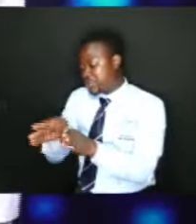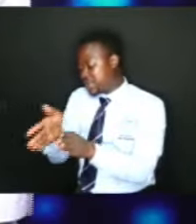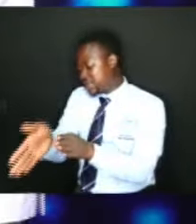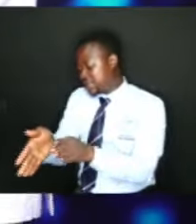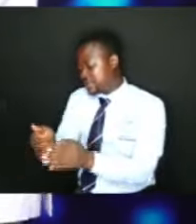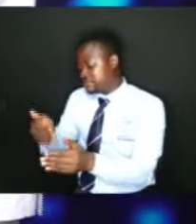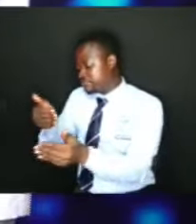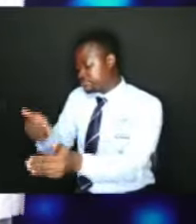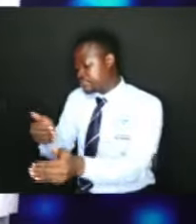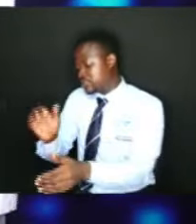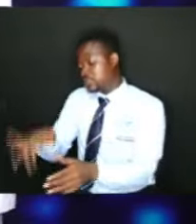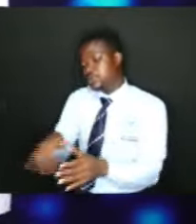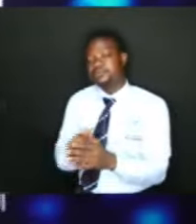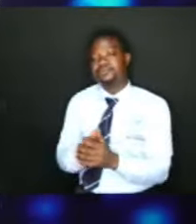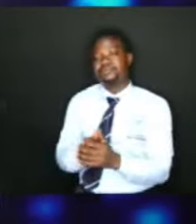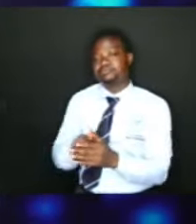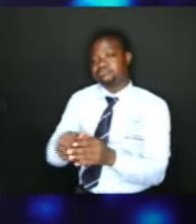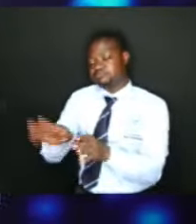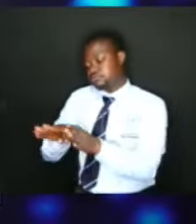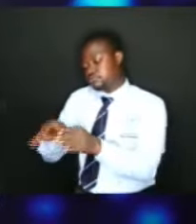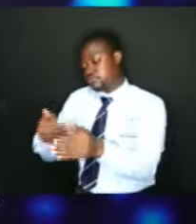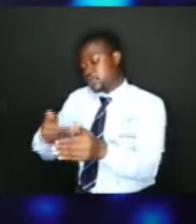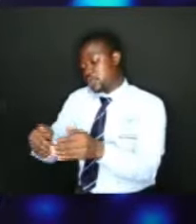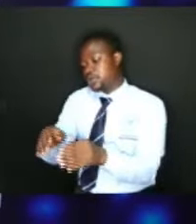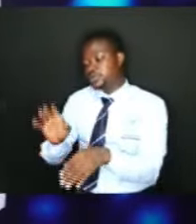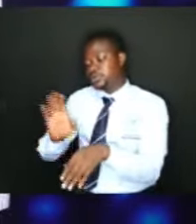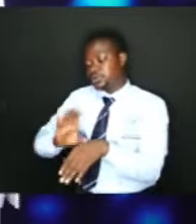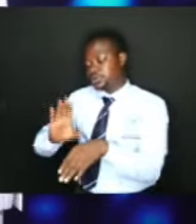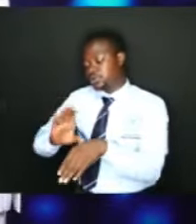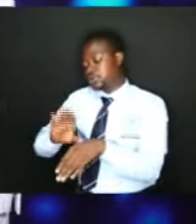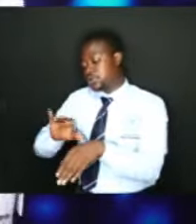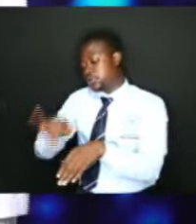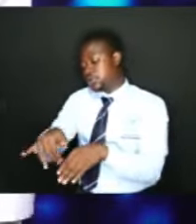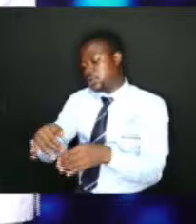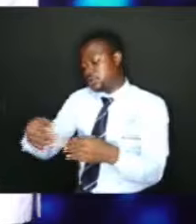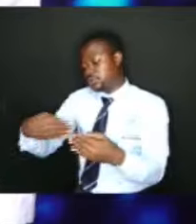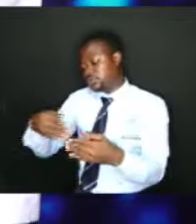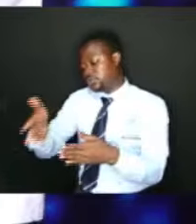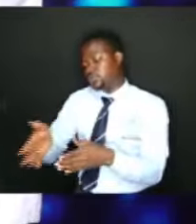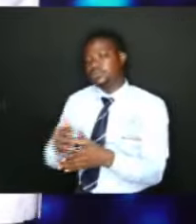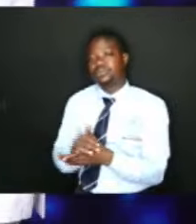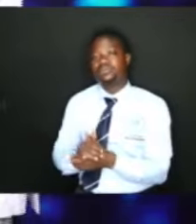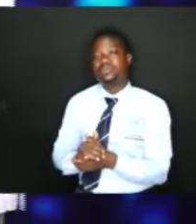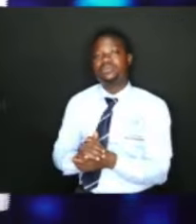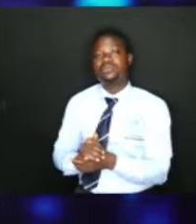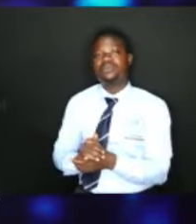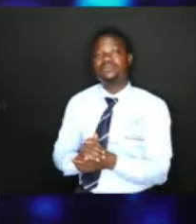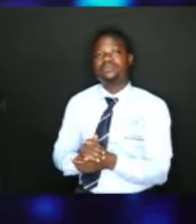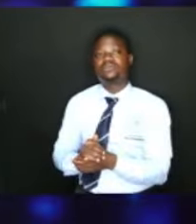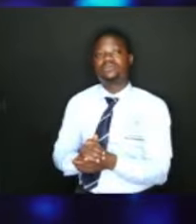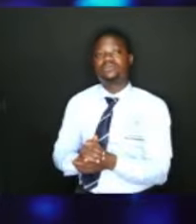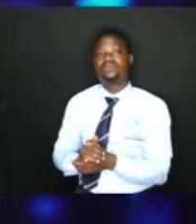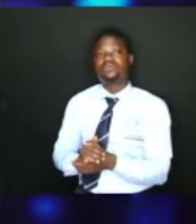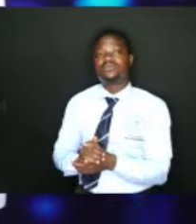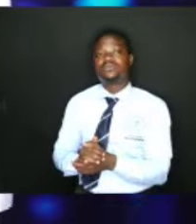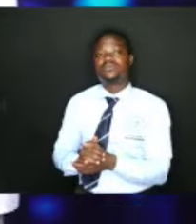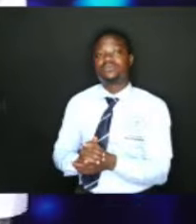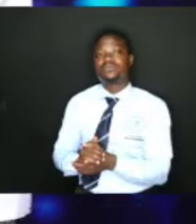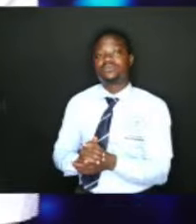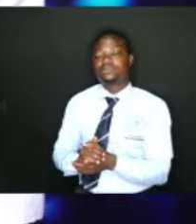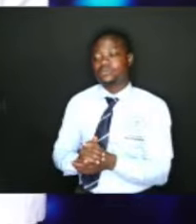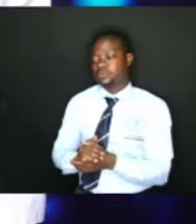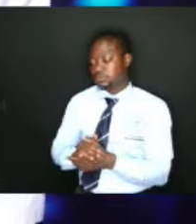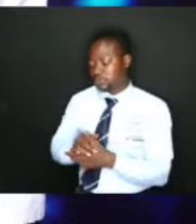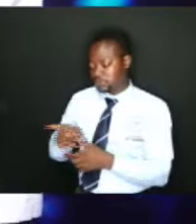Nanso na osofu Eliti adwaso Awurade asori dan no ano apunwa no. In her deep